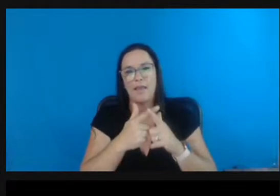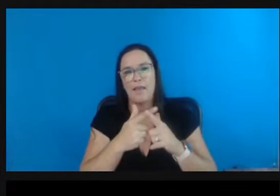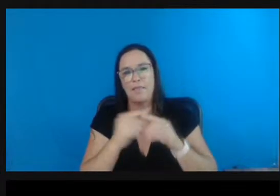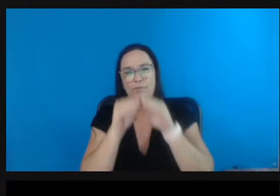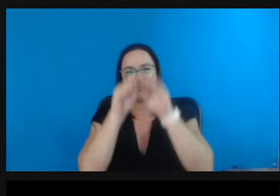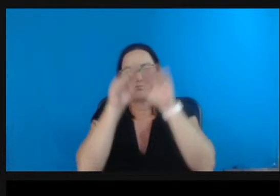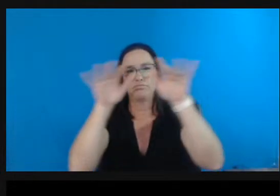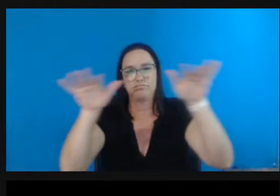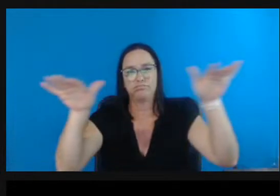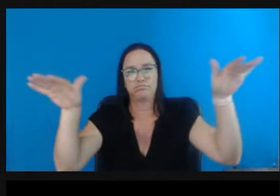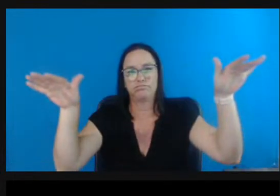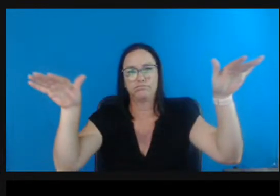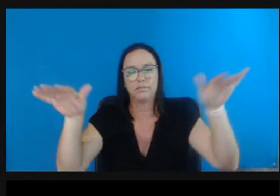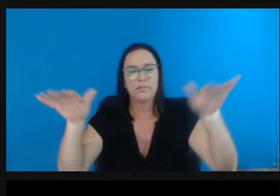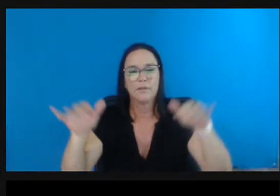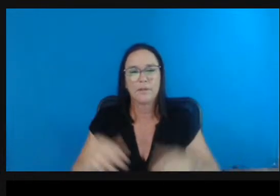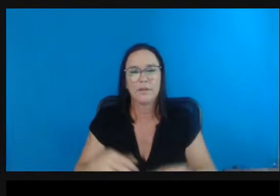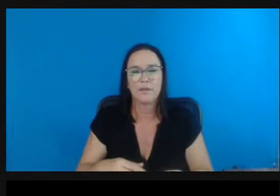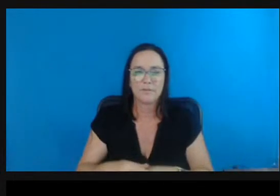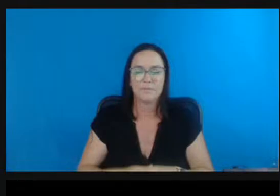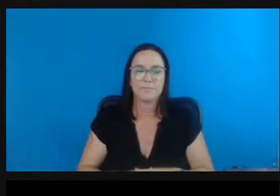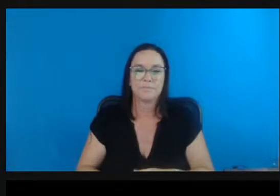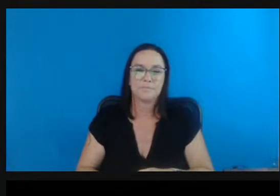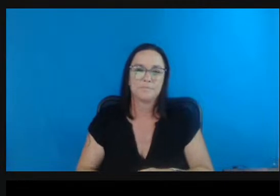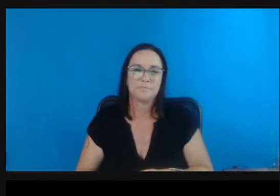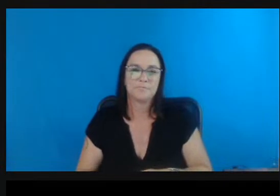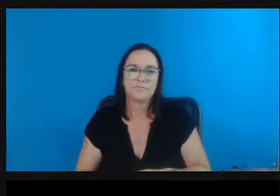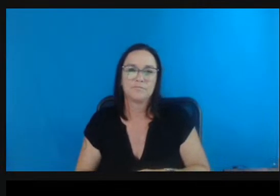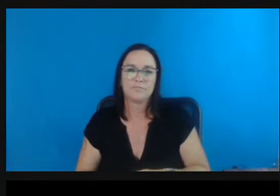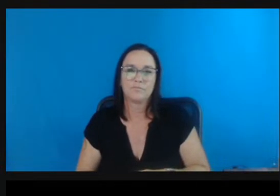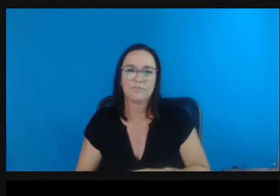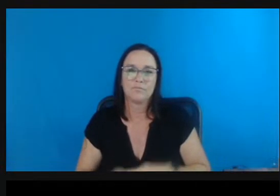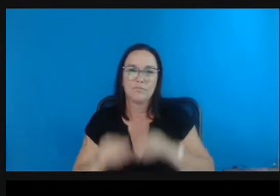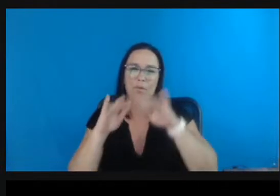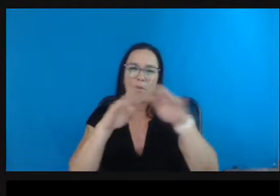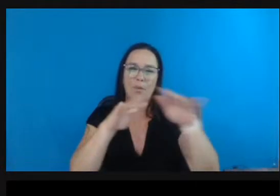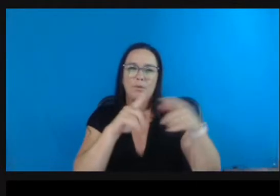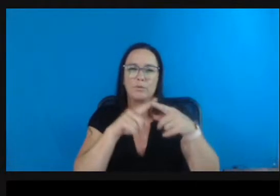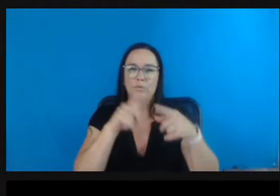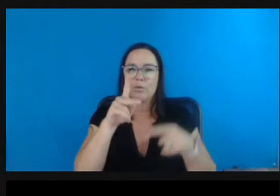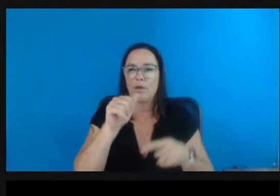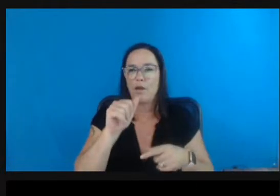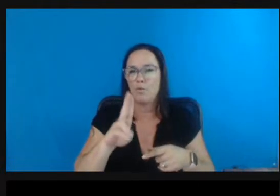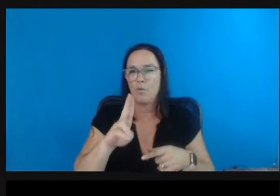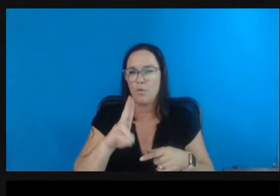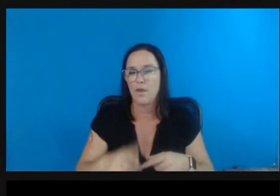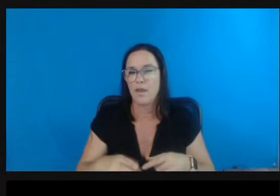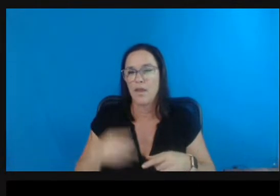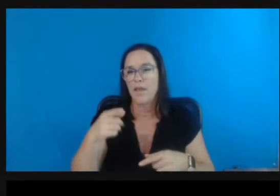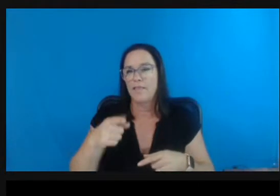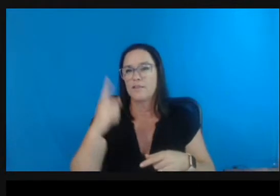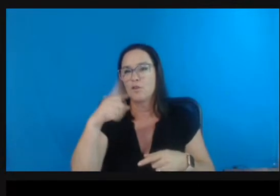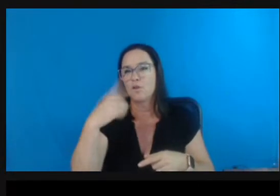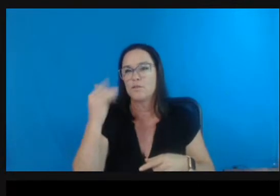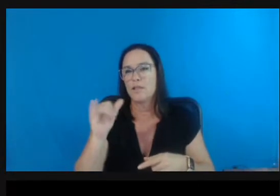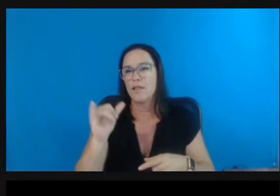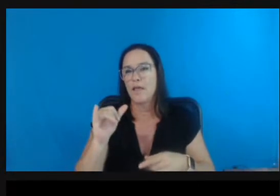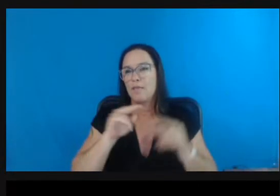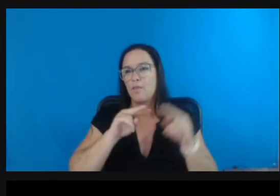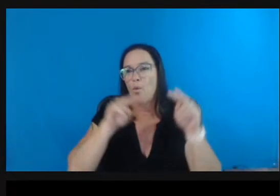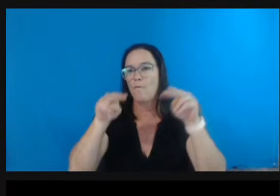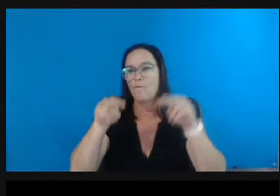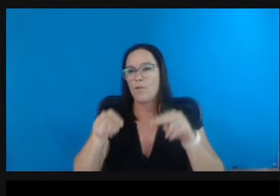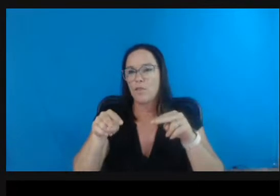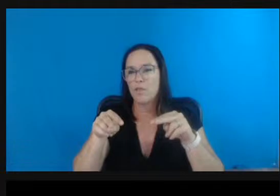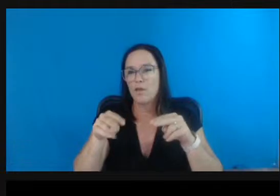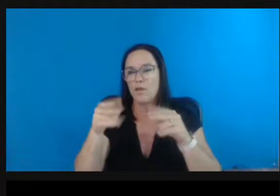and blowing offshore towards Kau there. Here's looks like the overlook right to the